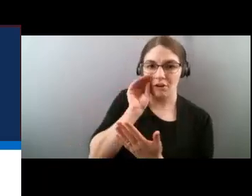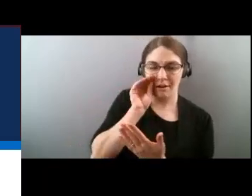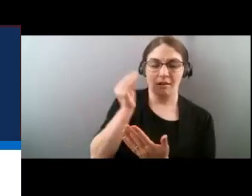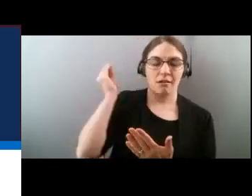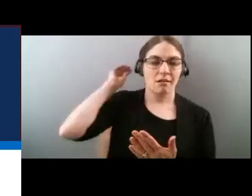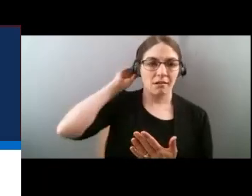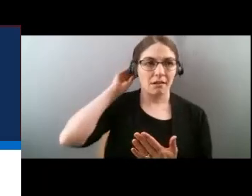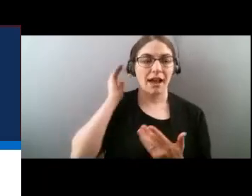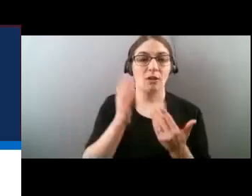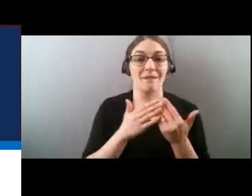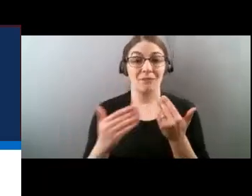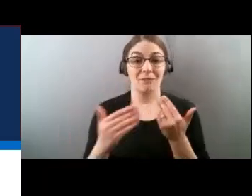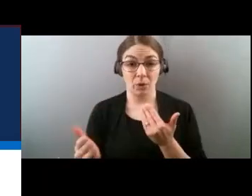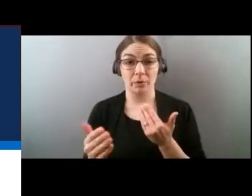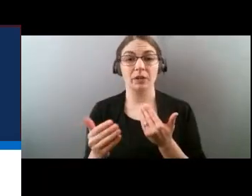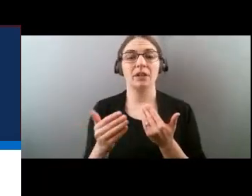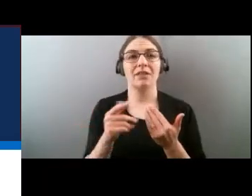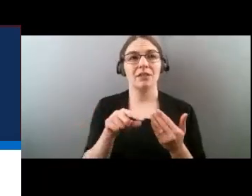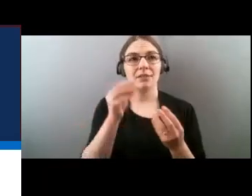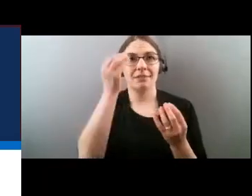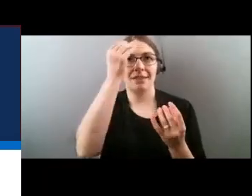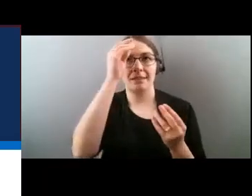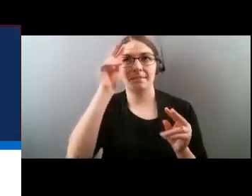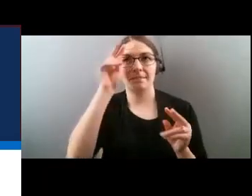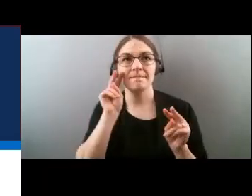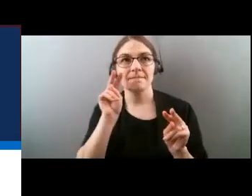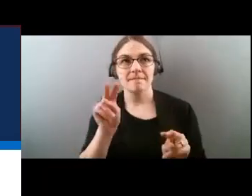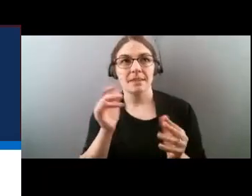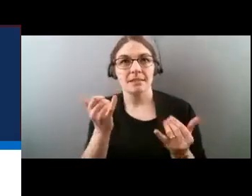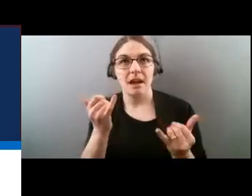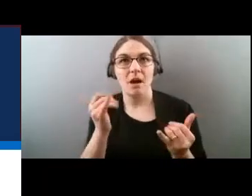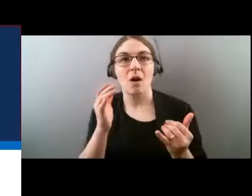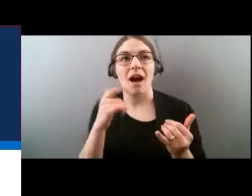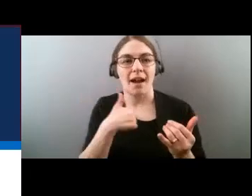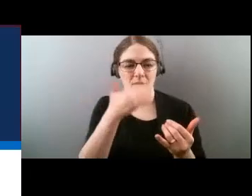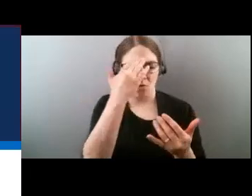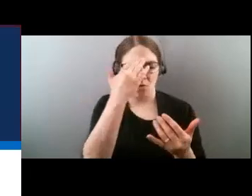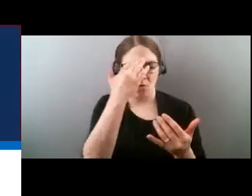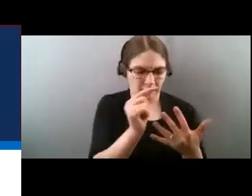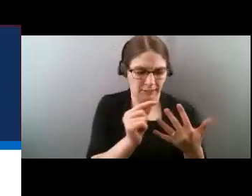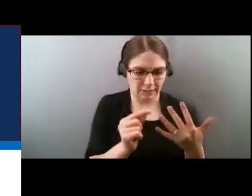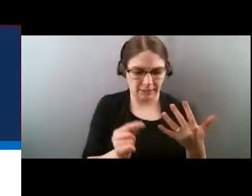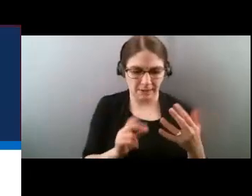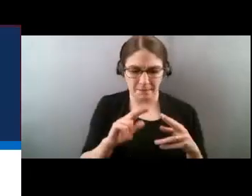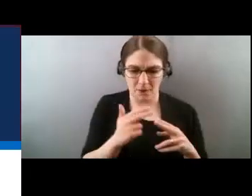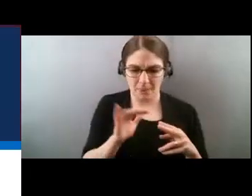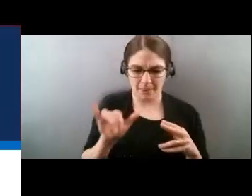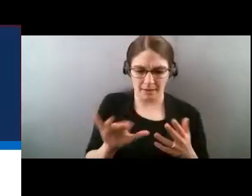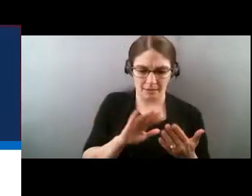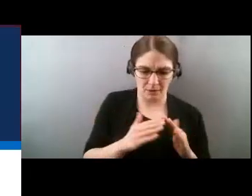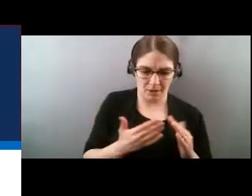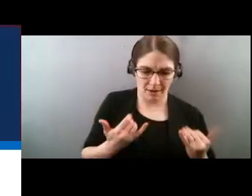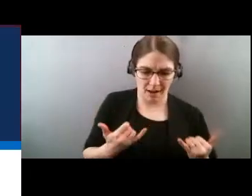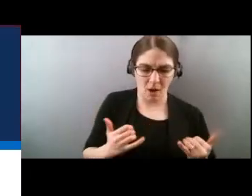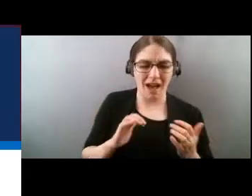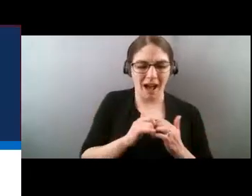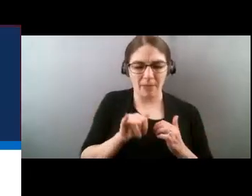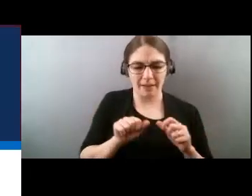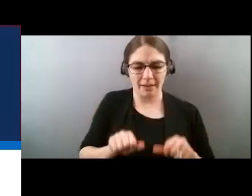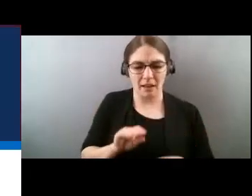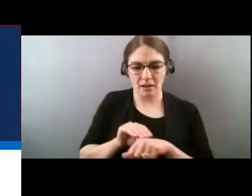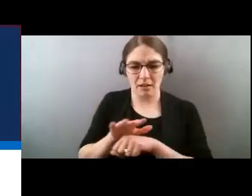is, they're thinking forward about, now I know this, that, and the other thing about this community, and how could that affect my